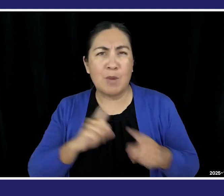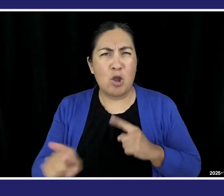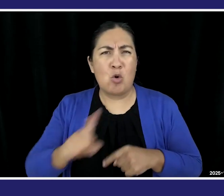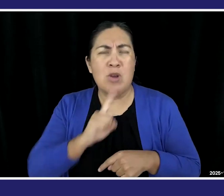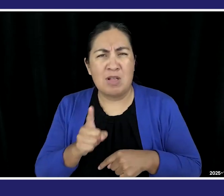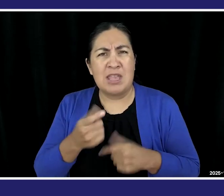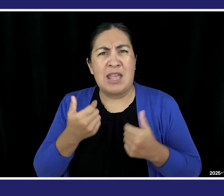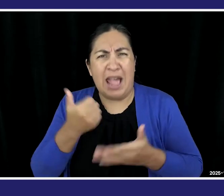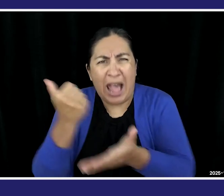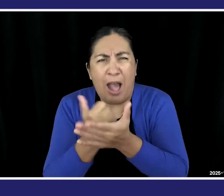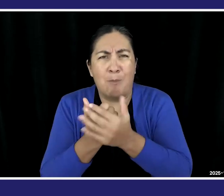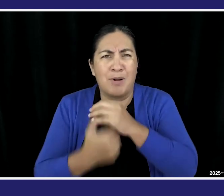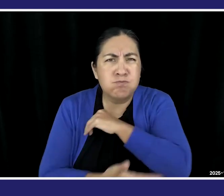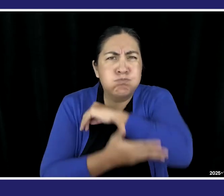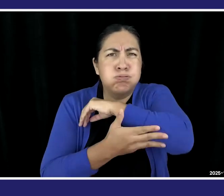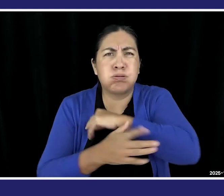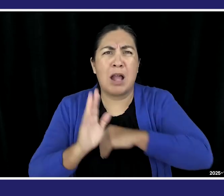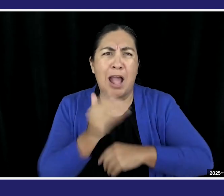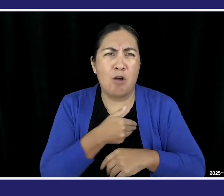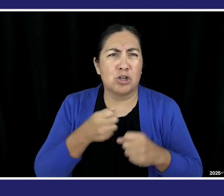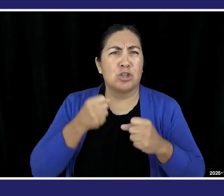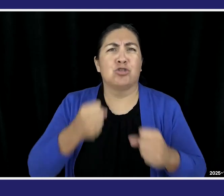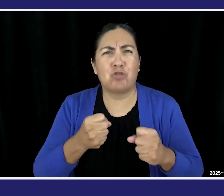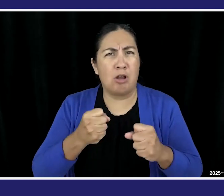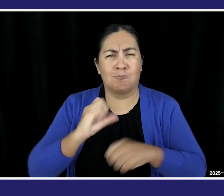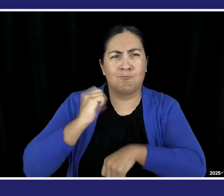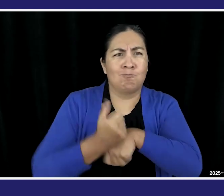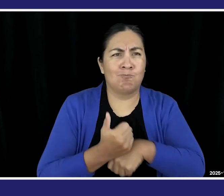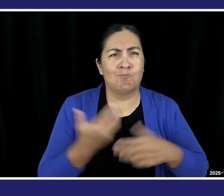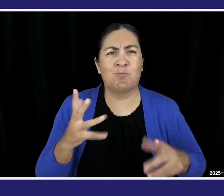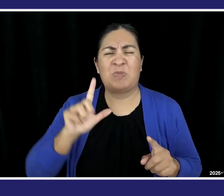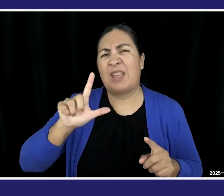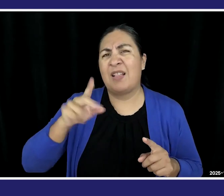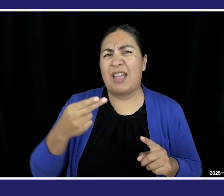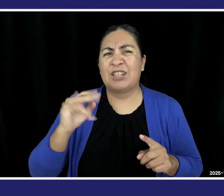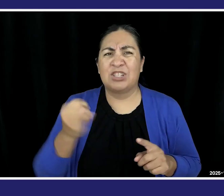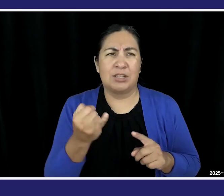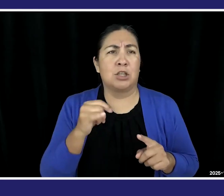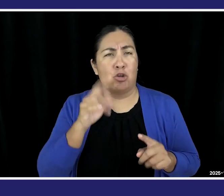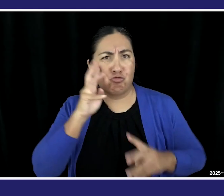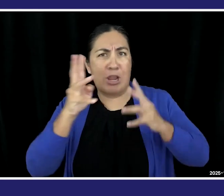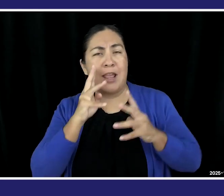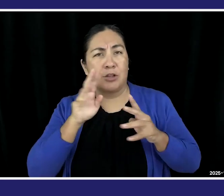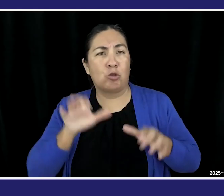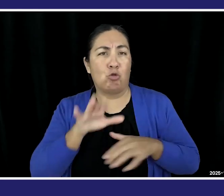think LHJs create as they do their CHA and CHIP process. Next slide, please.